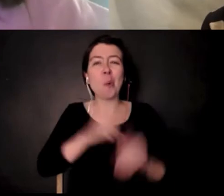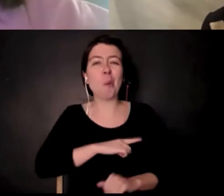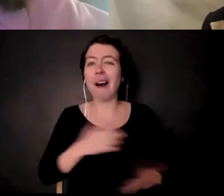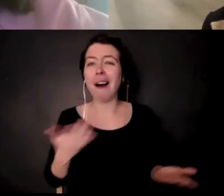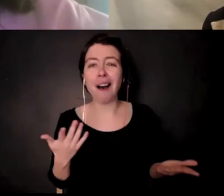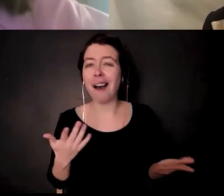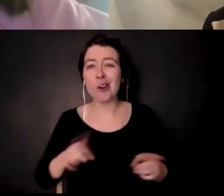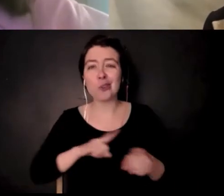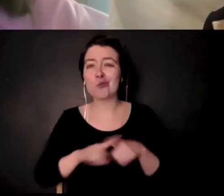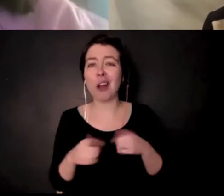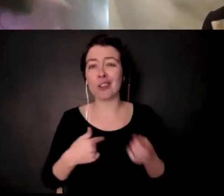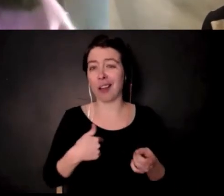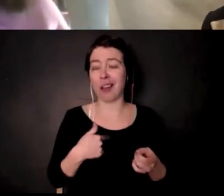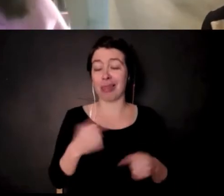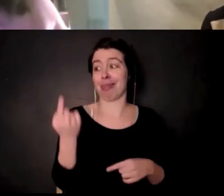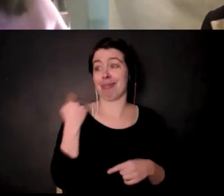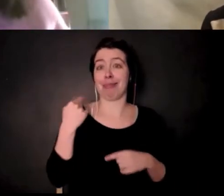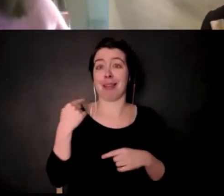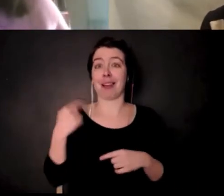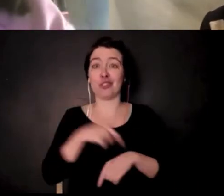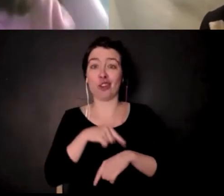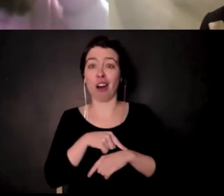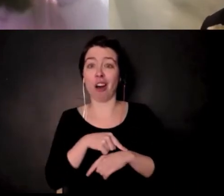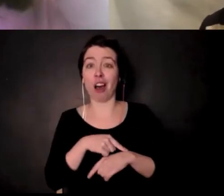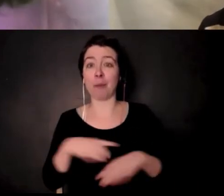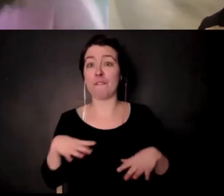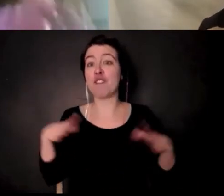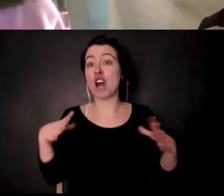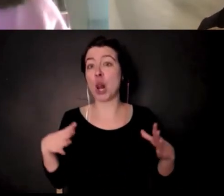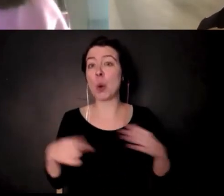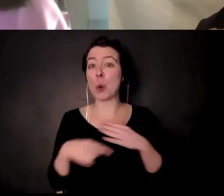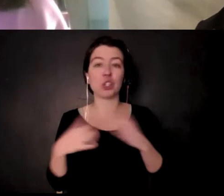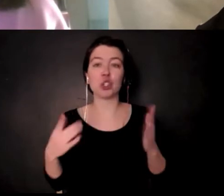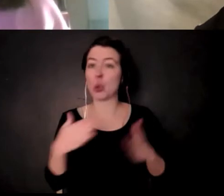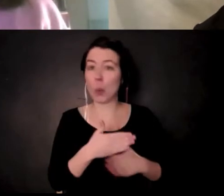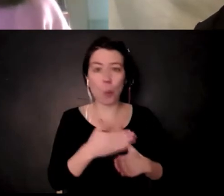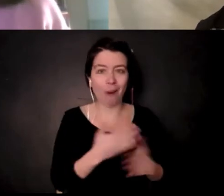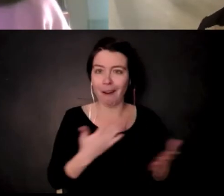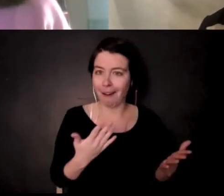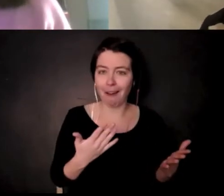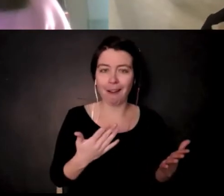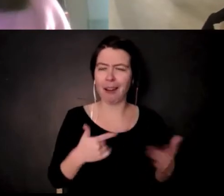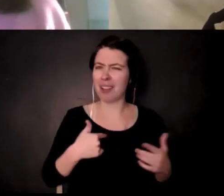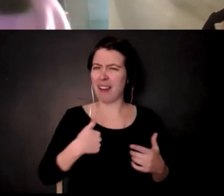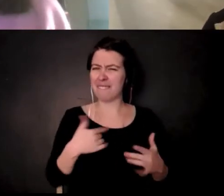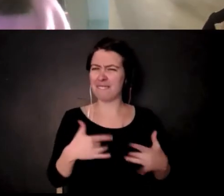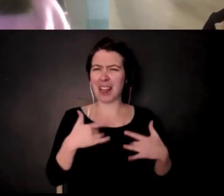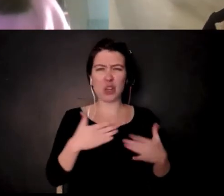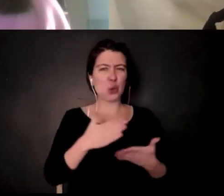when I returned to work. I don't know why I was doing that. I think I felt quite insecure, to be honest. I think that's really